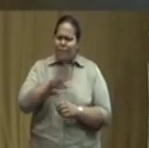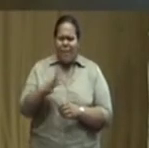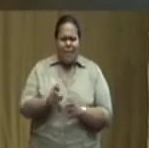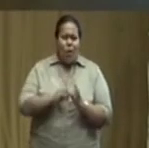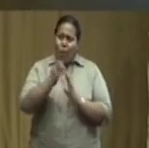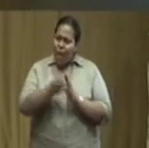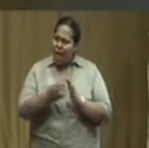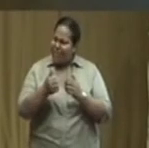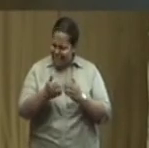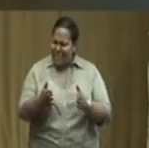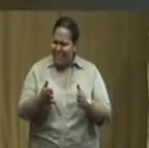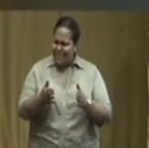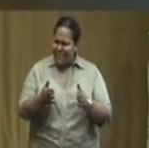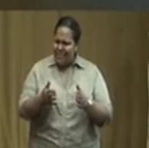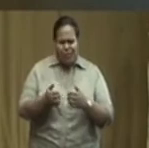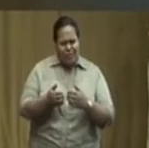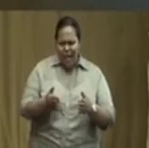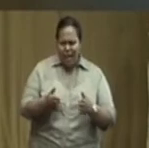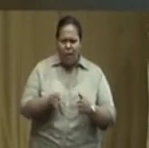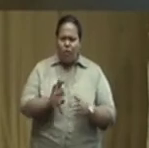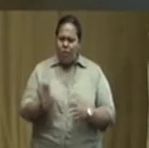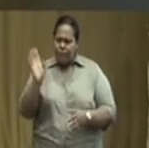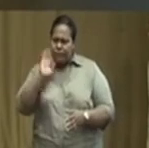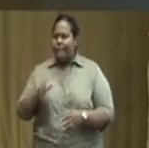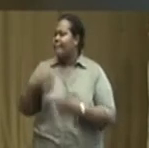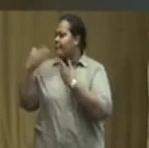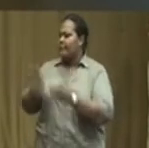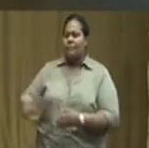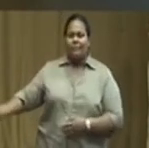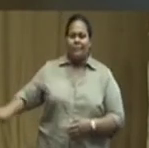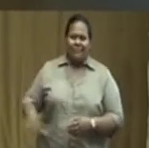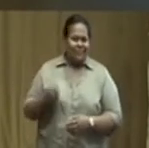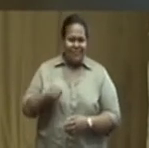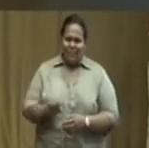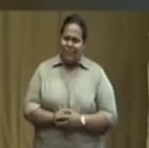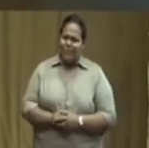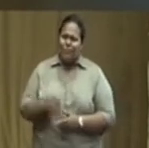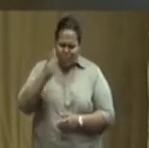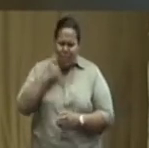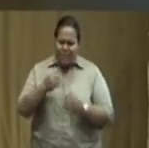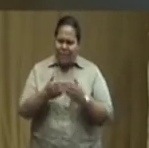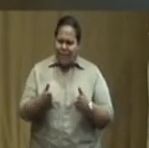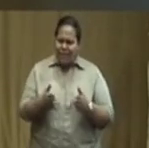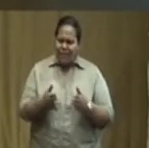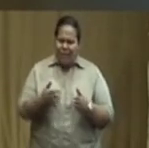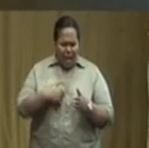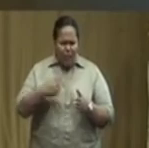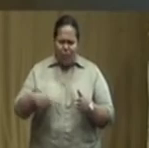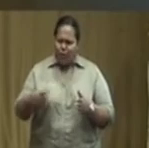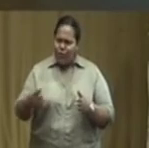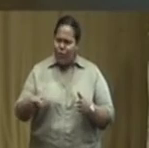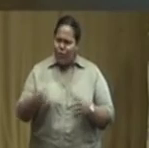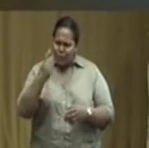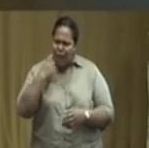starting point rather than an end in itself, and continue to invest in scholars who can adapt this material to